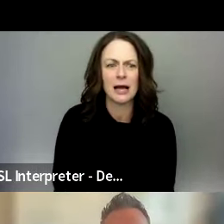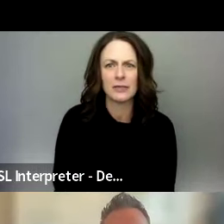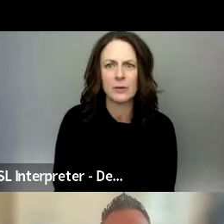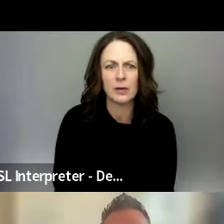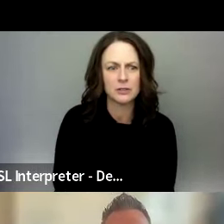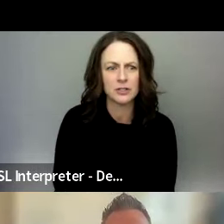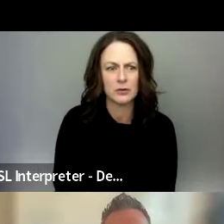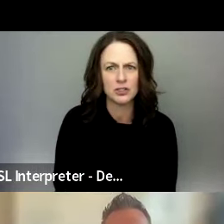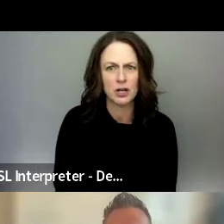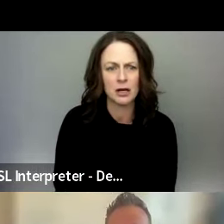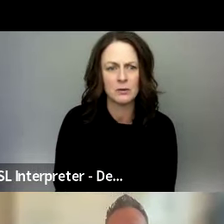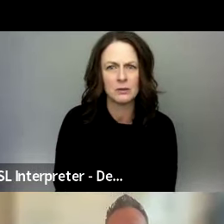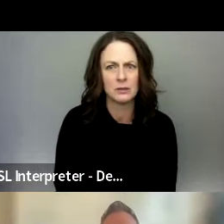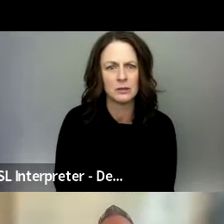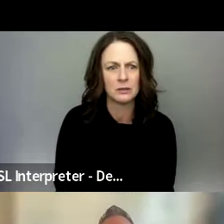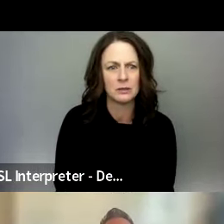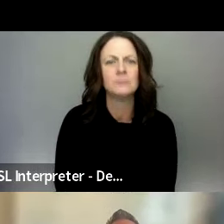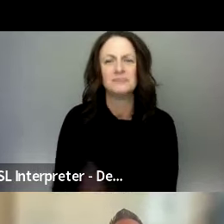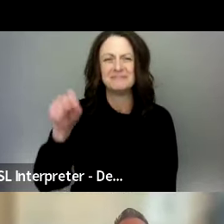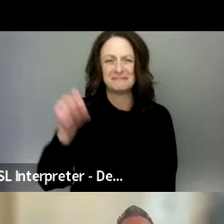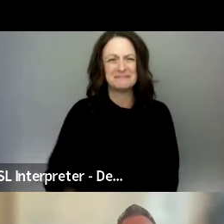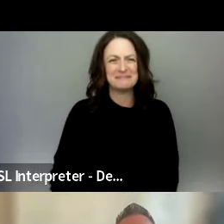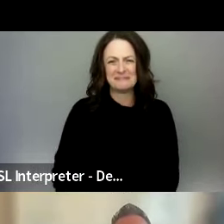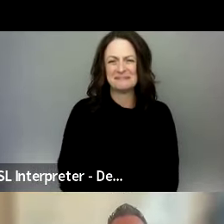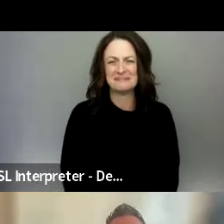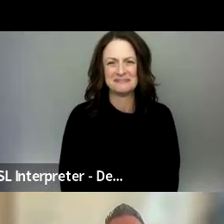Maybe I think we all saw each other in Chicago.